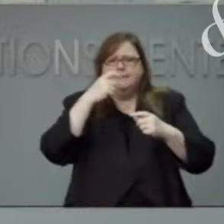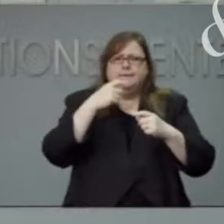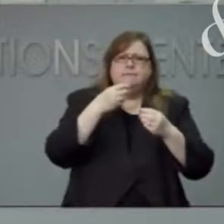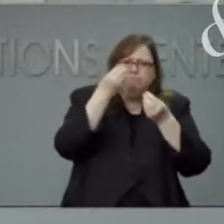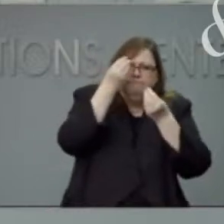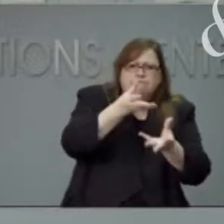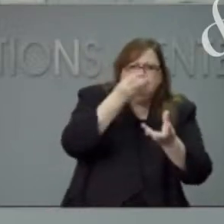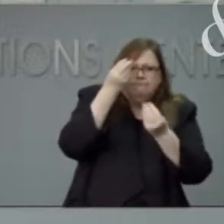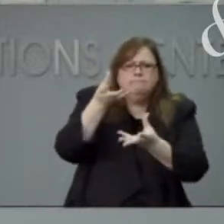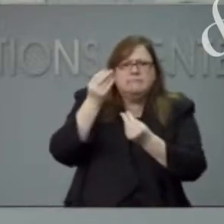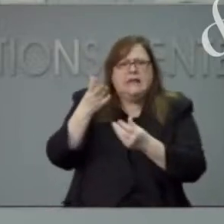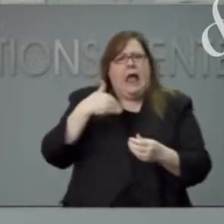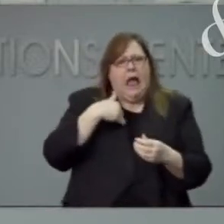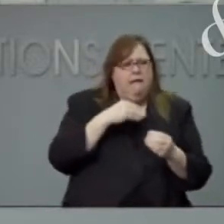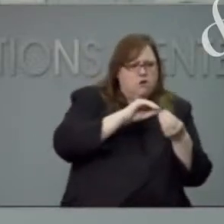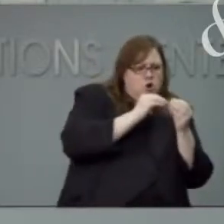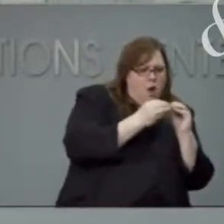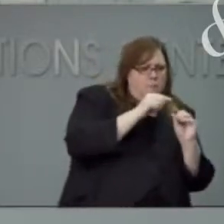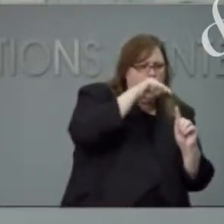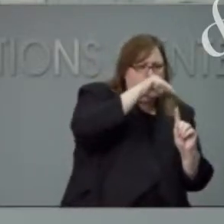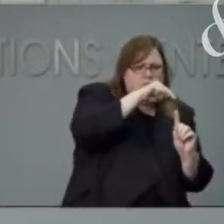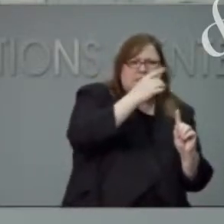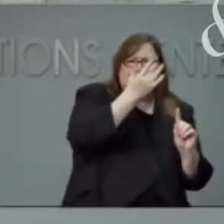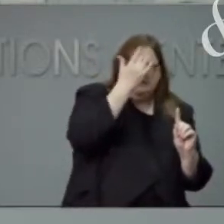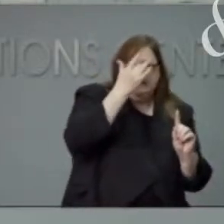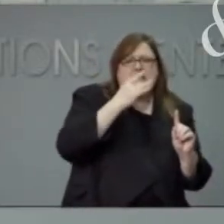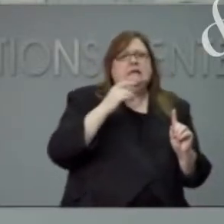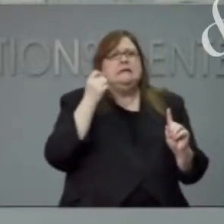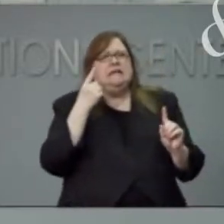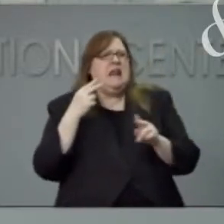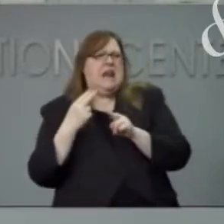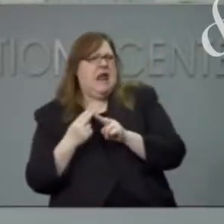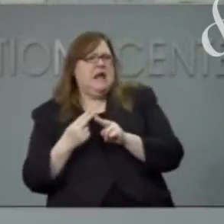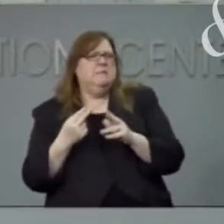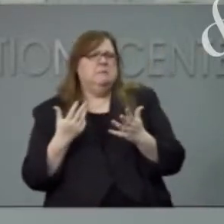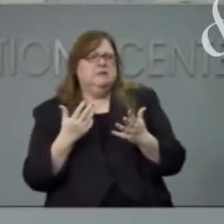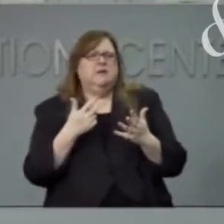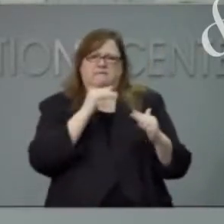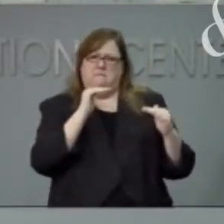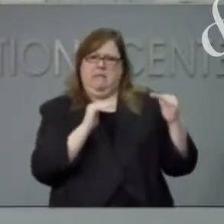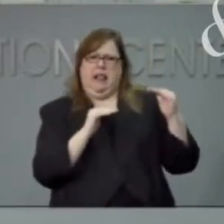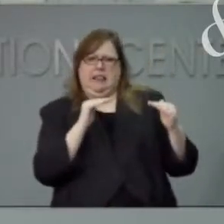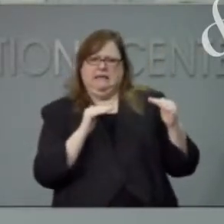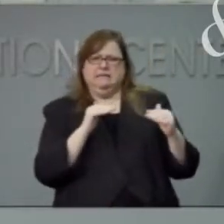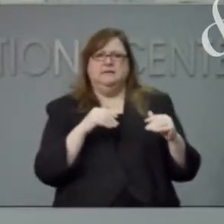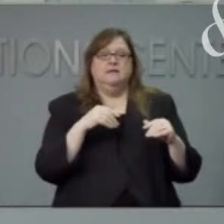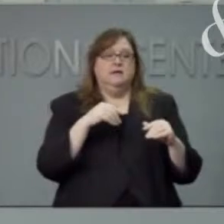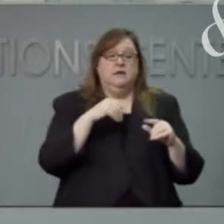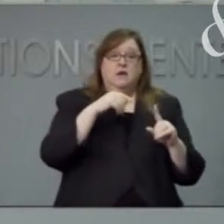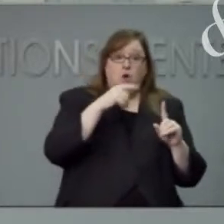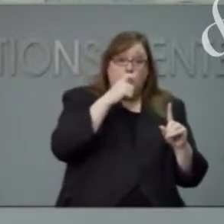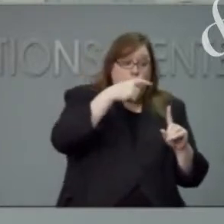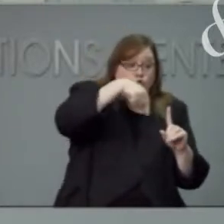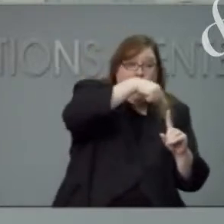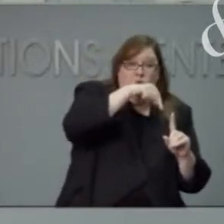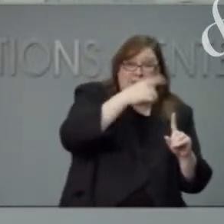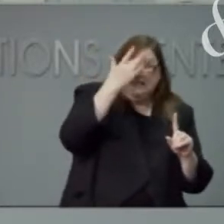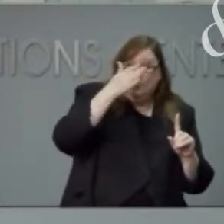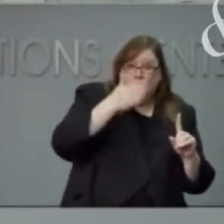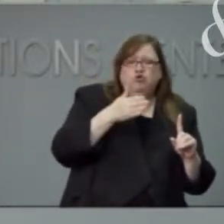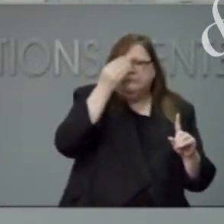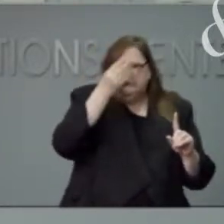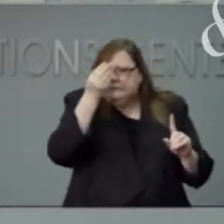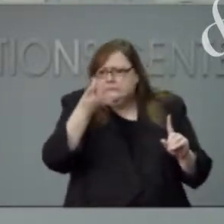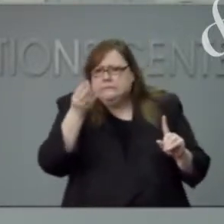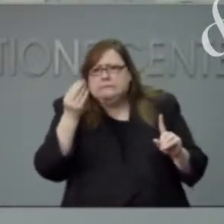making sure to talk to those who have been in direct contact and make sure that they are quarantining and getting tested. But we have to also